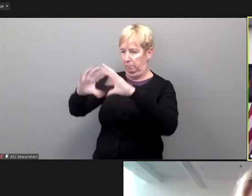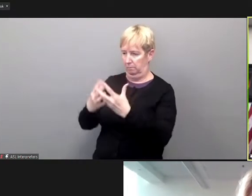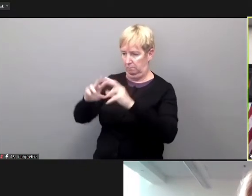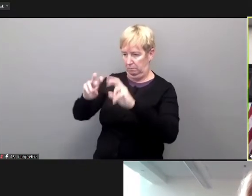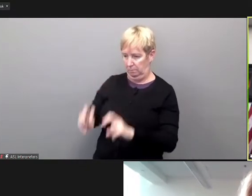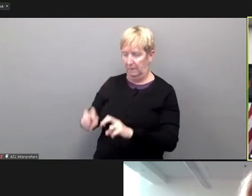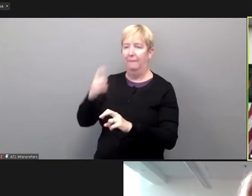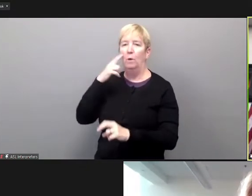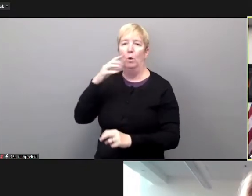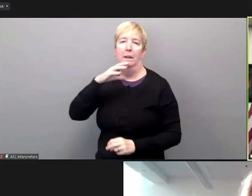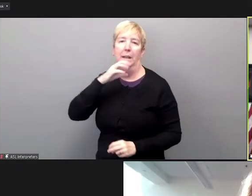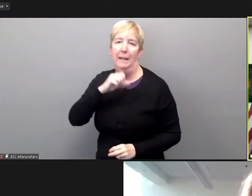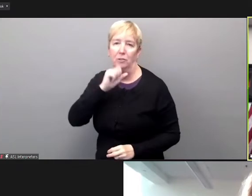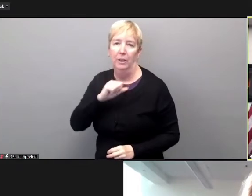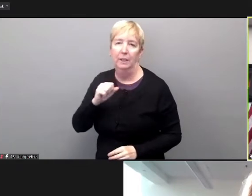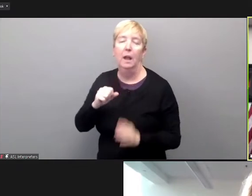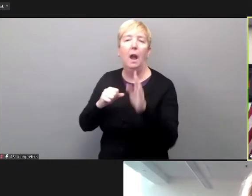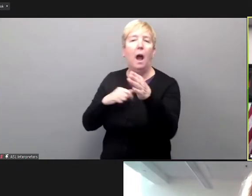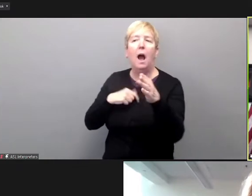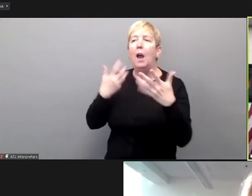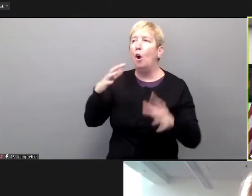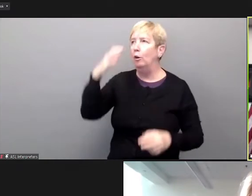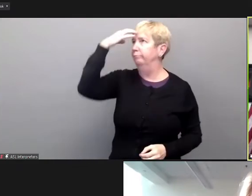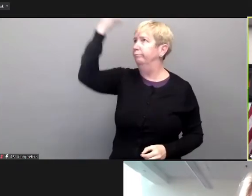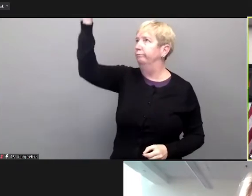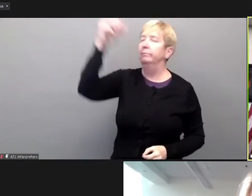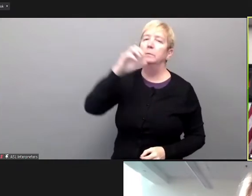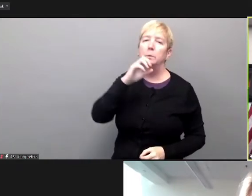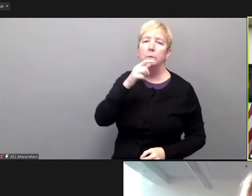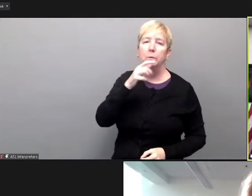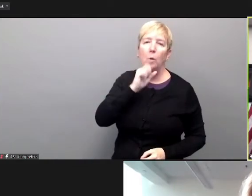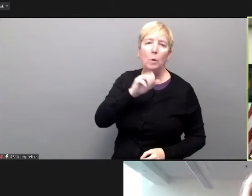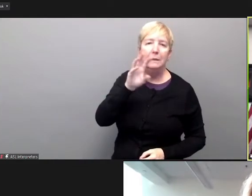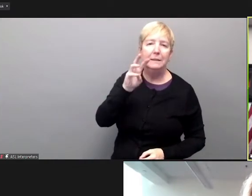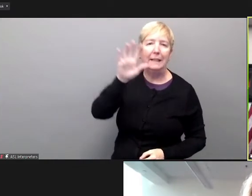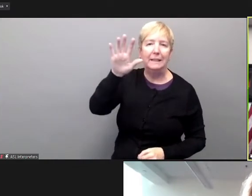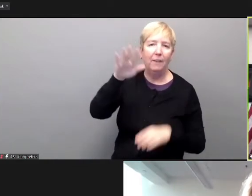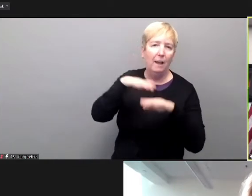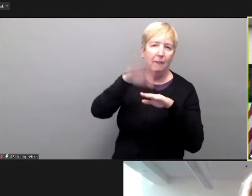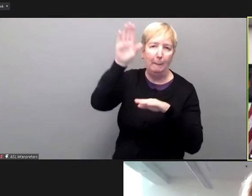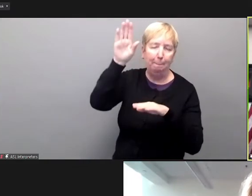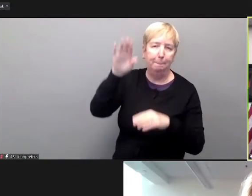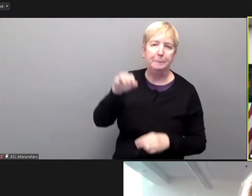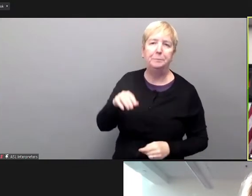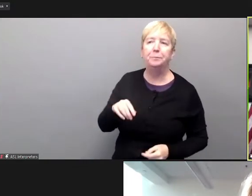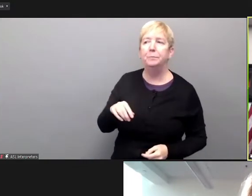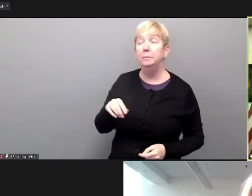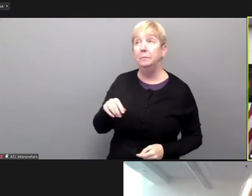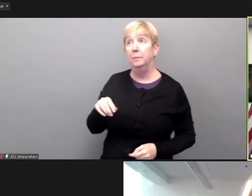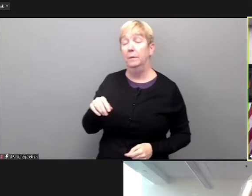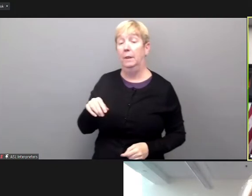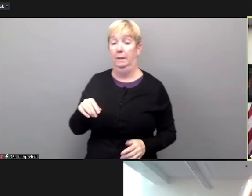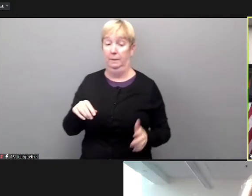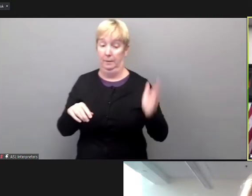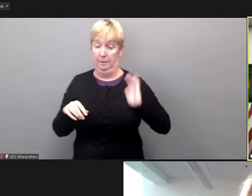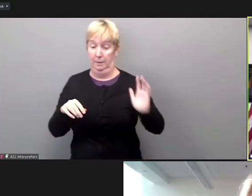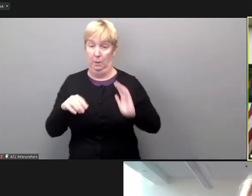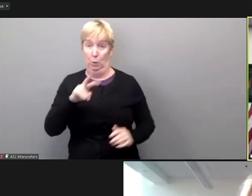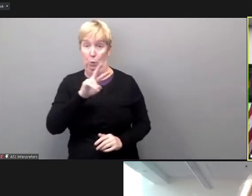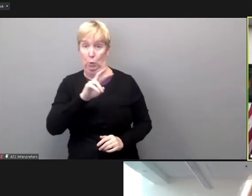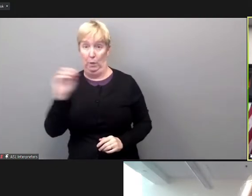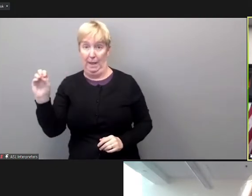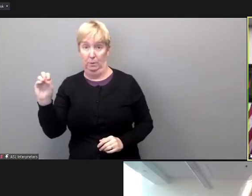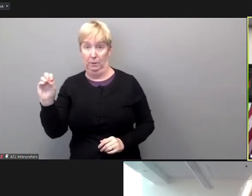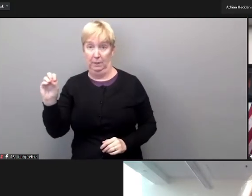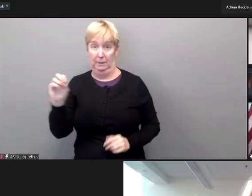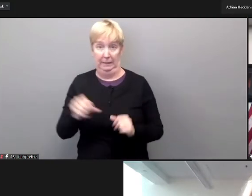head for 65 and older. And Jeffrey, when into the year 2000, New Mexico ranked